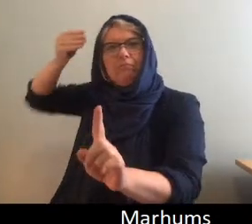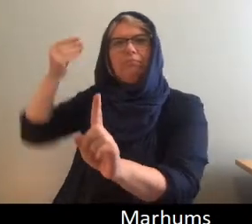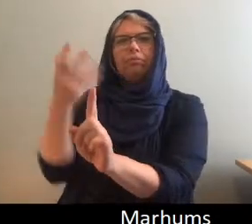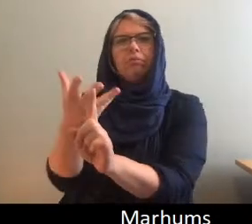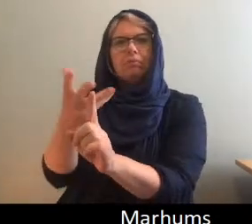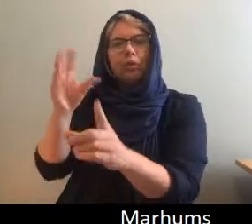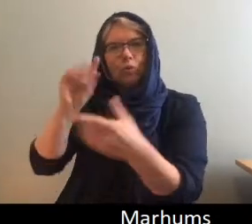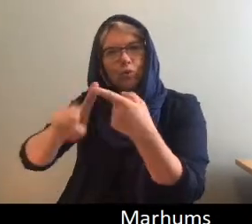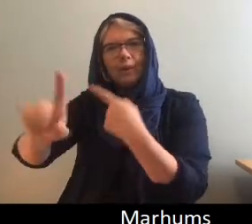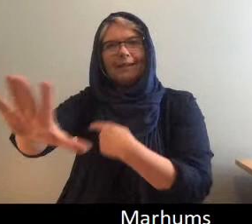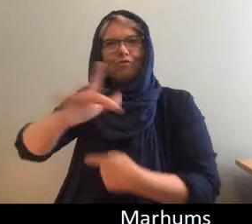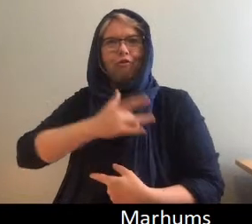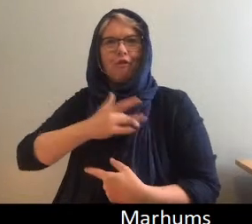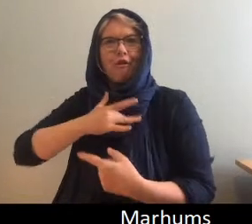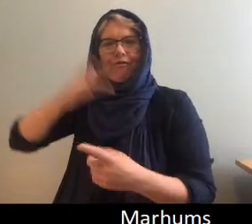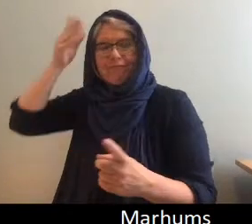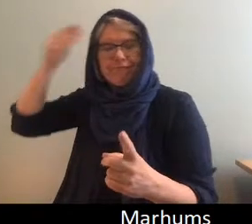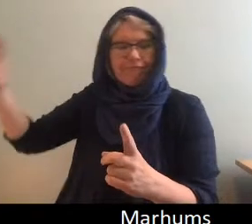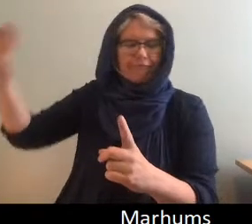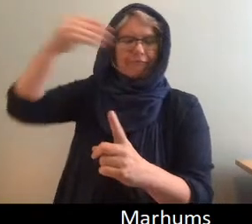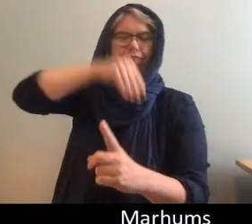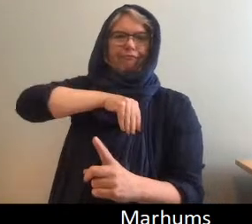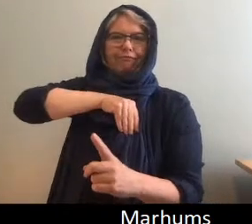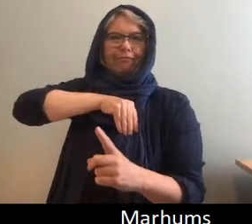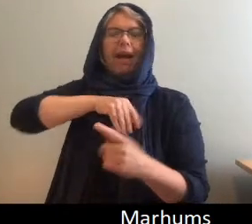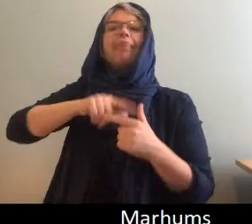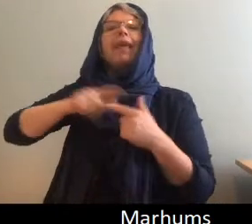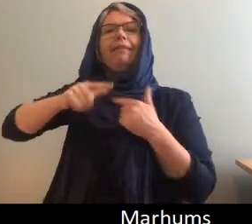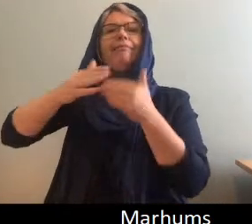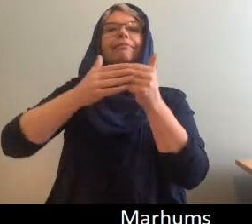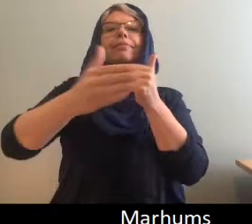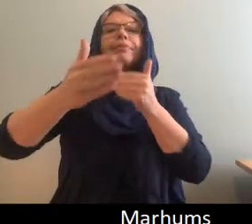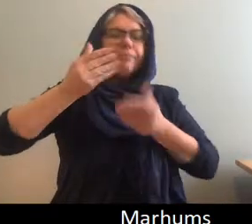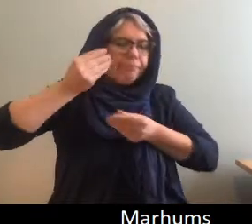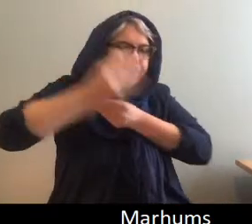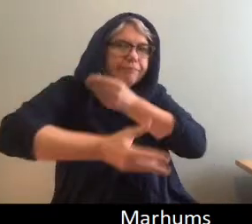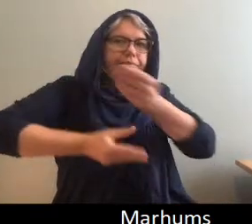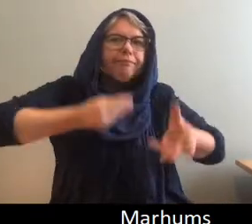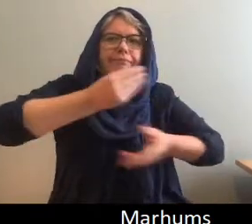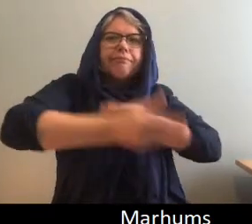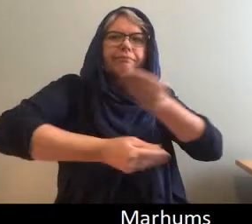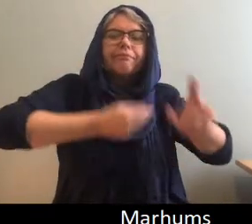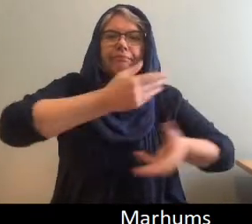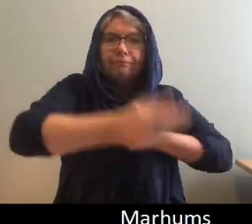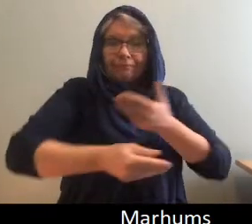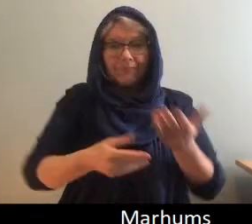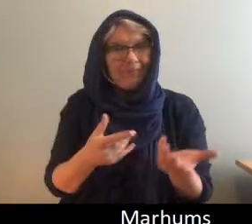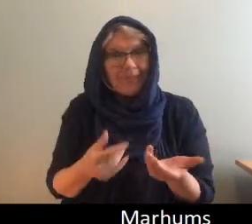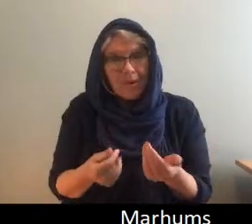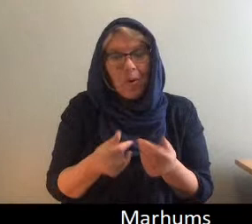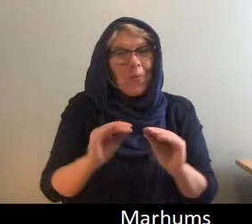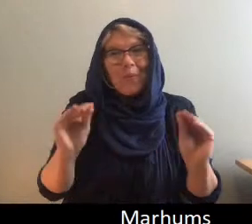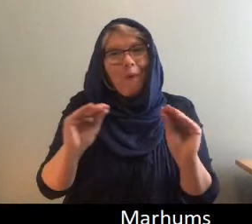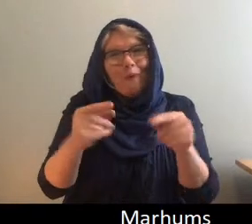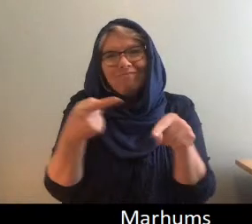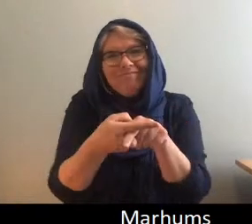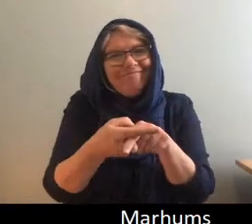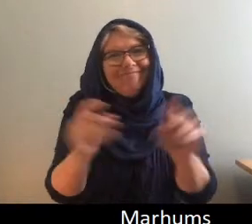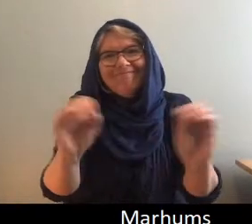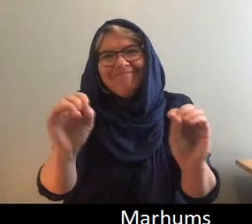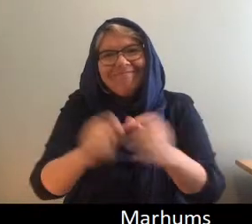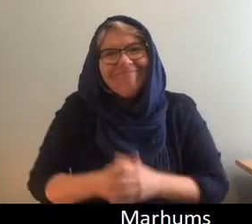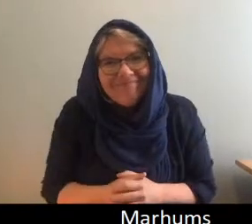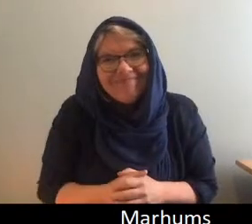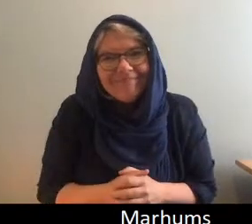and shortcomings. So whenever we are doing the various recitations, patience, whether we are doing the Astaghfirullah wa Atubu Ilayh, I seek forgiveness from